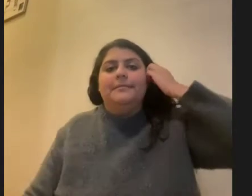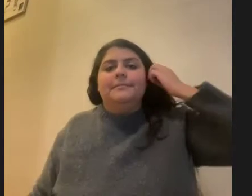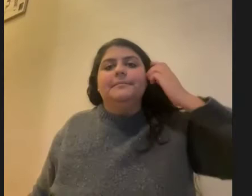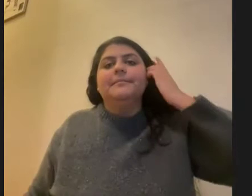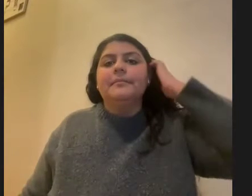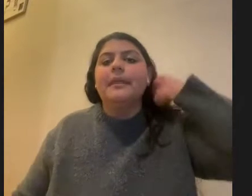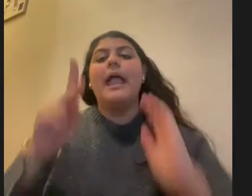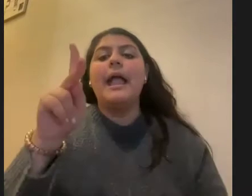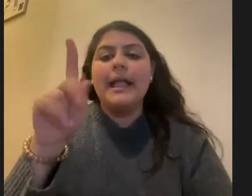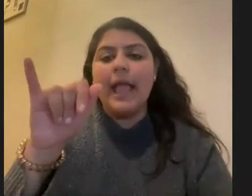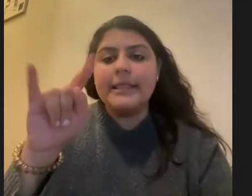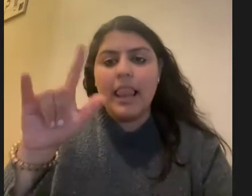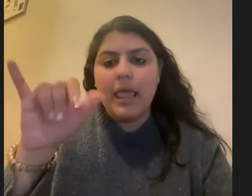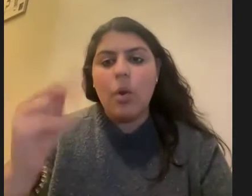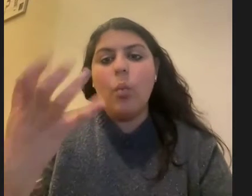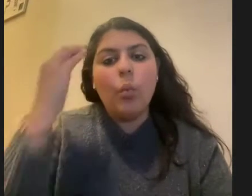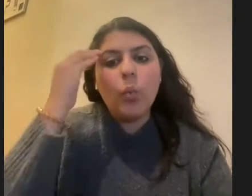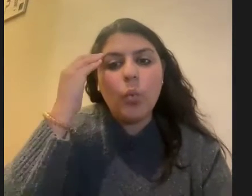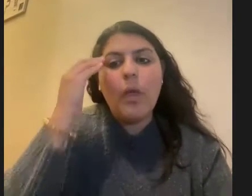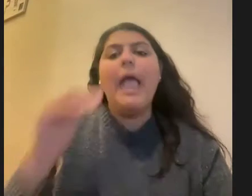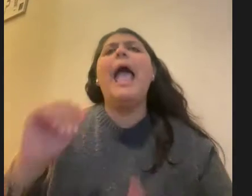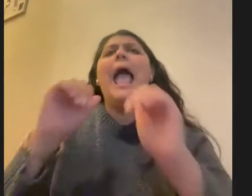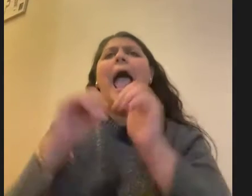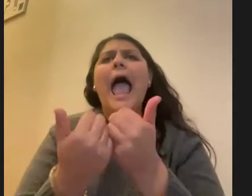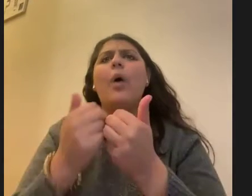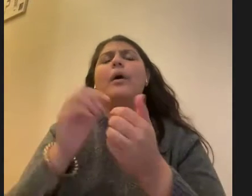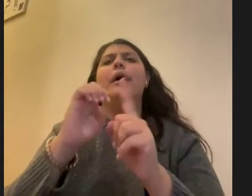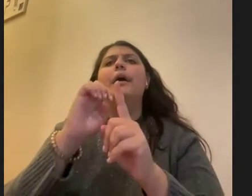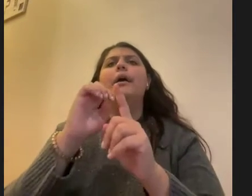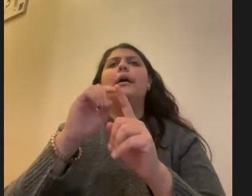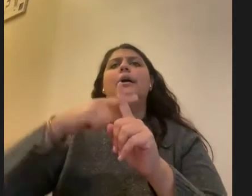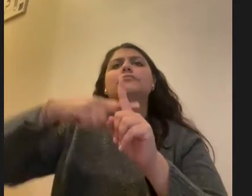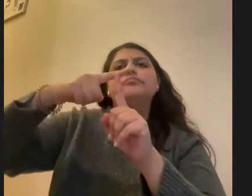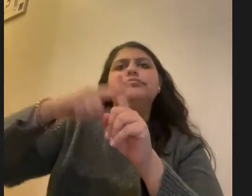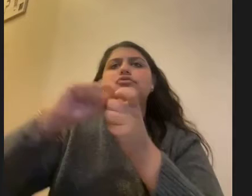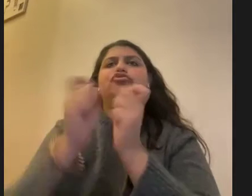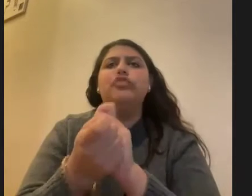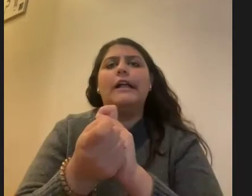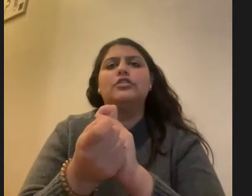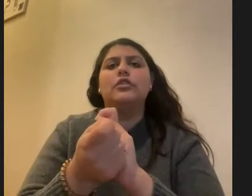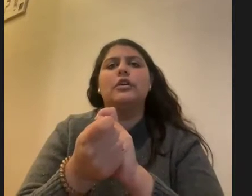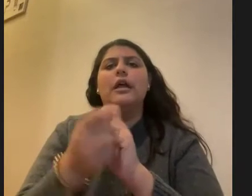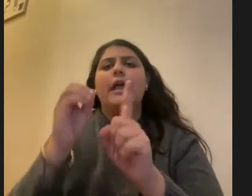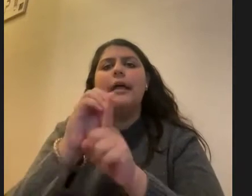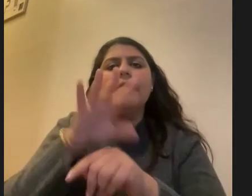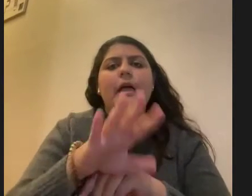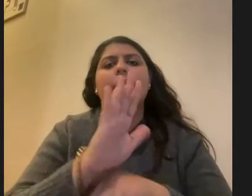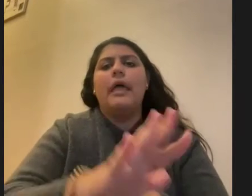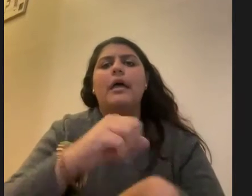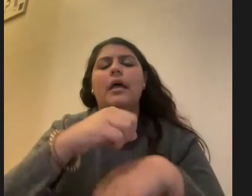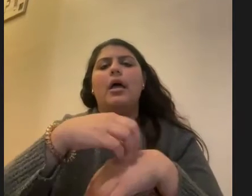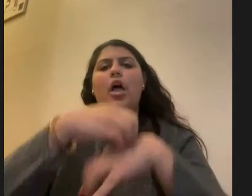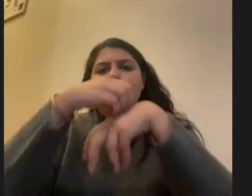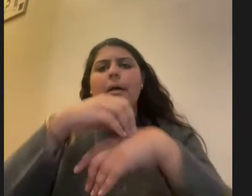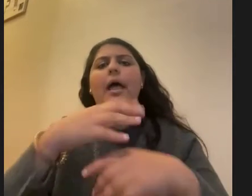Caitlin wants to know, I would love to know how climate change is affecting octopus populations and more about your research in general. Yeah. So